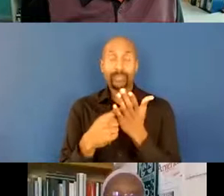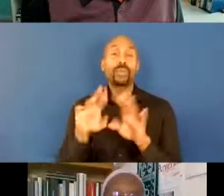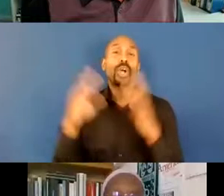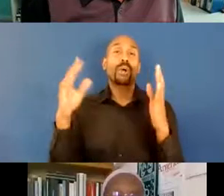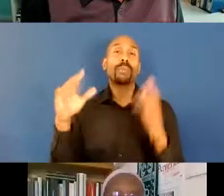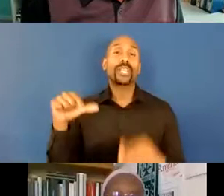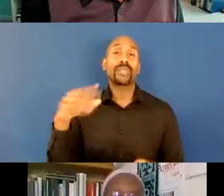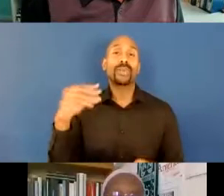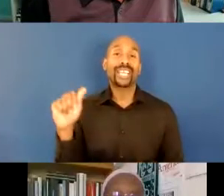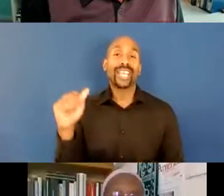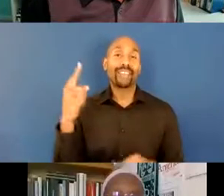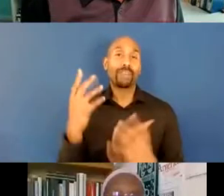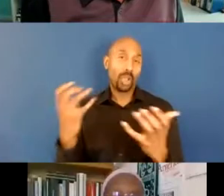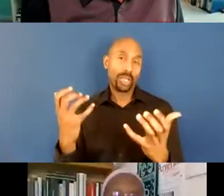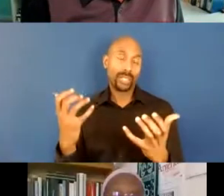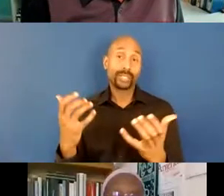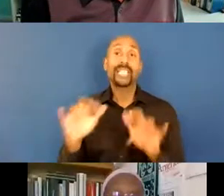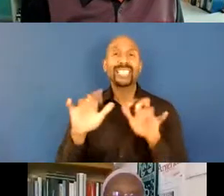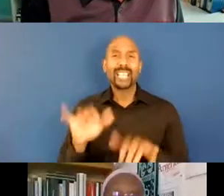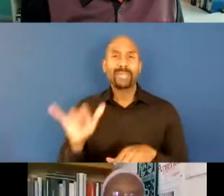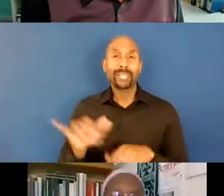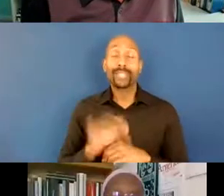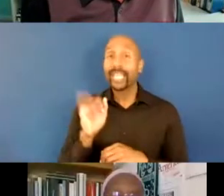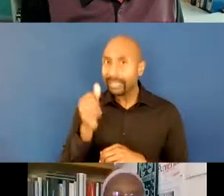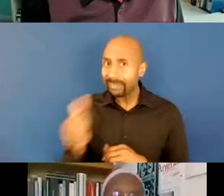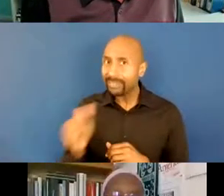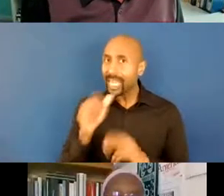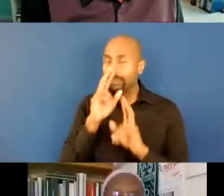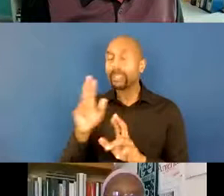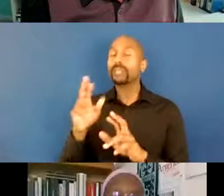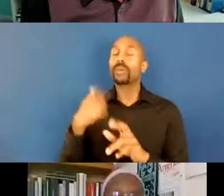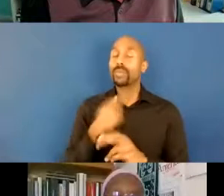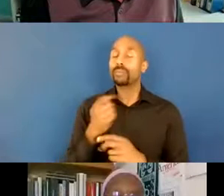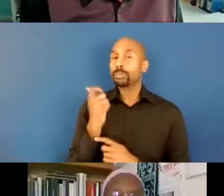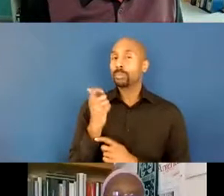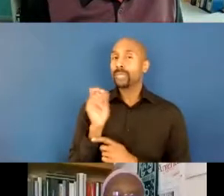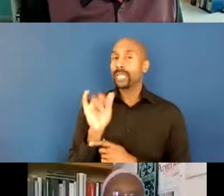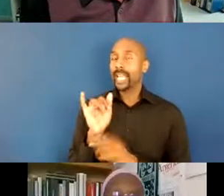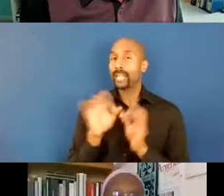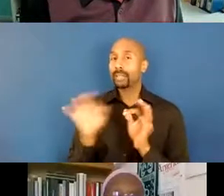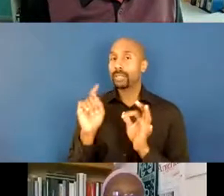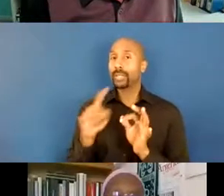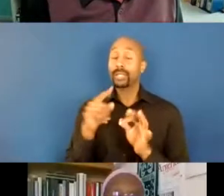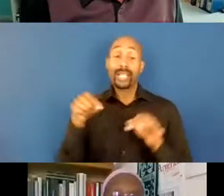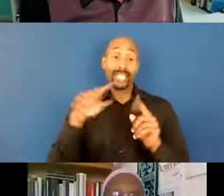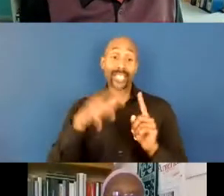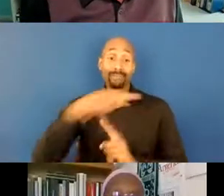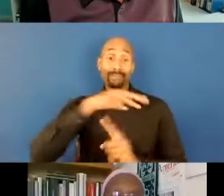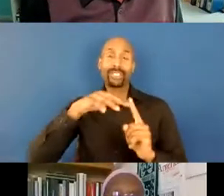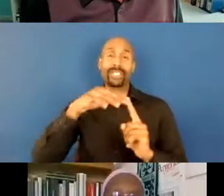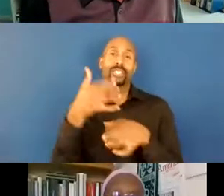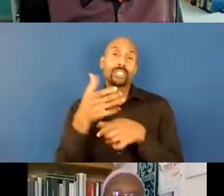Dr. Hall as possible. Of course, anything disrespectful, we delete and remove. We're here in an environment of trust and respect